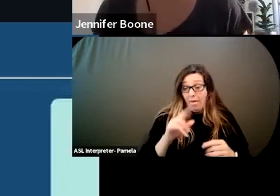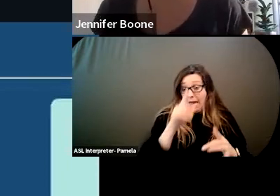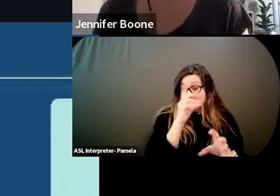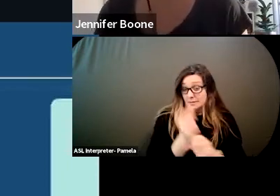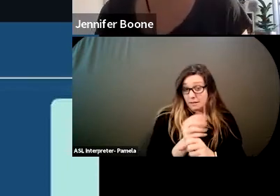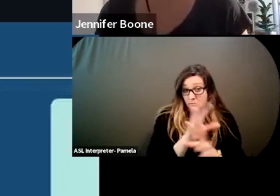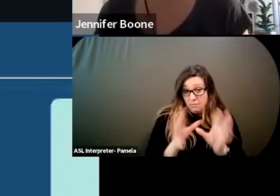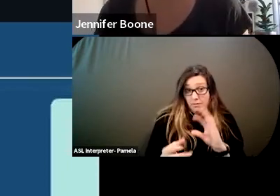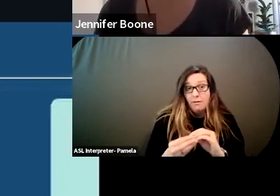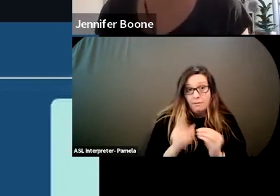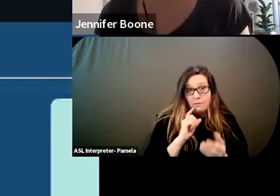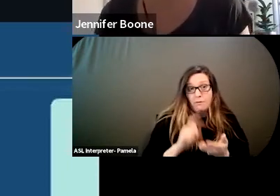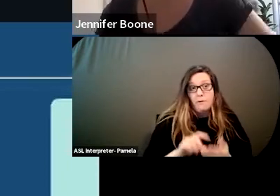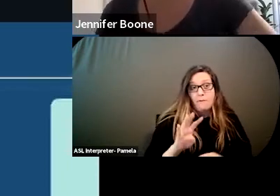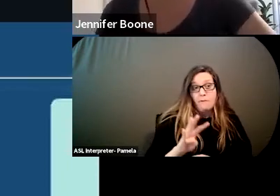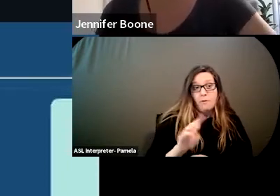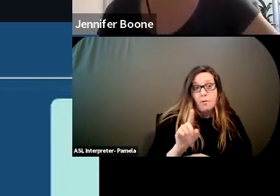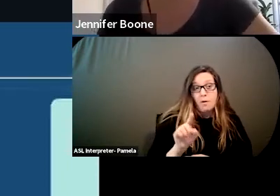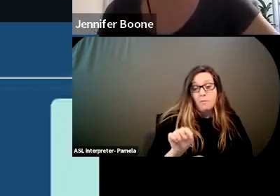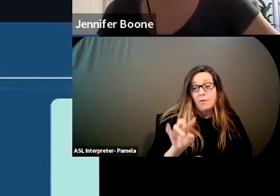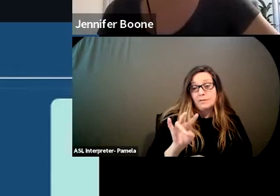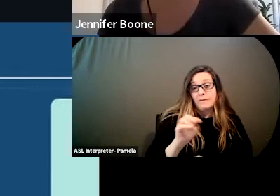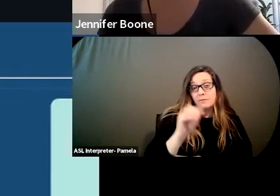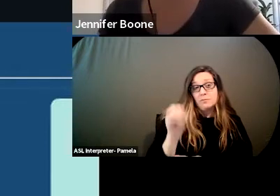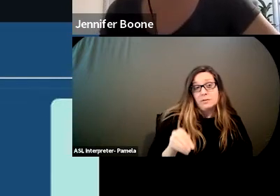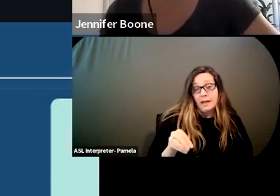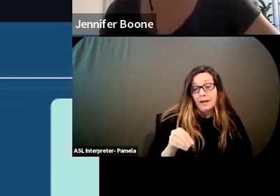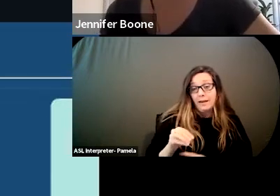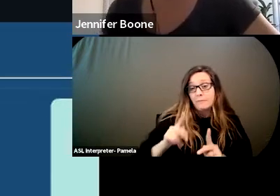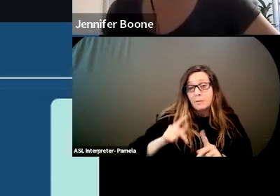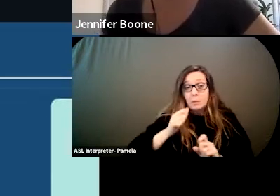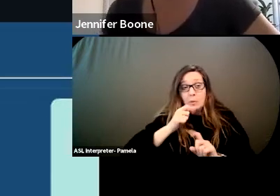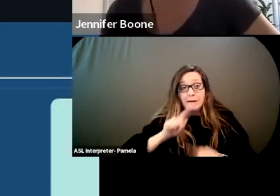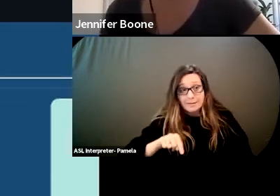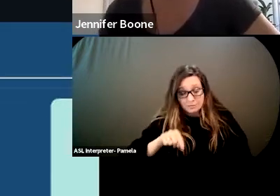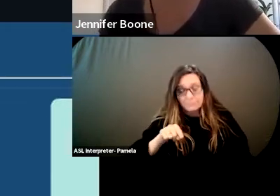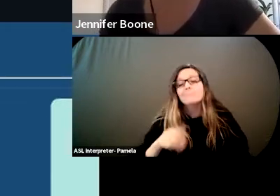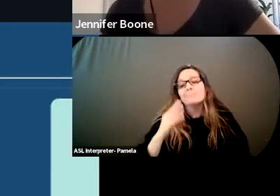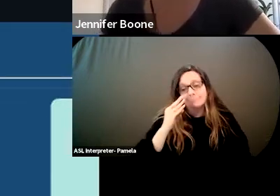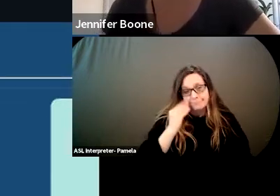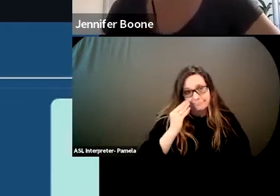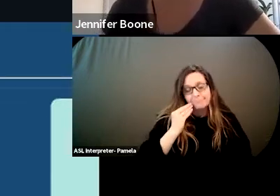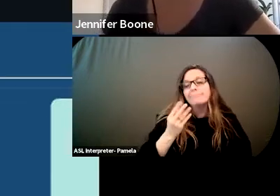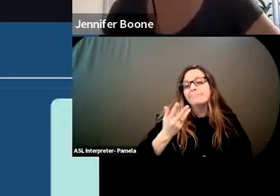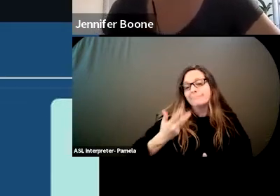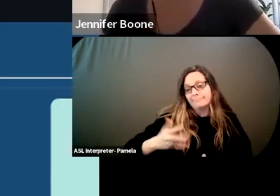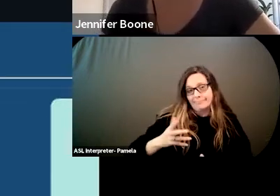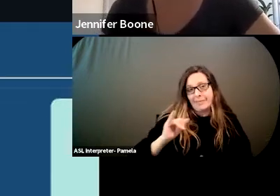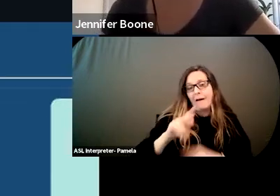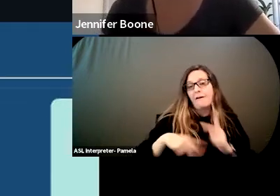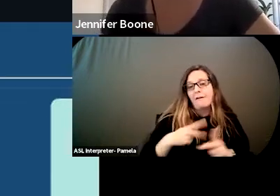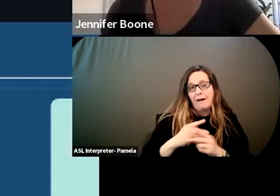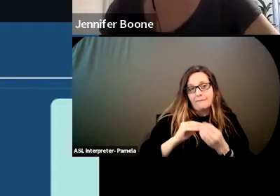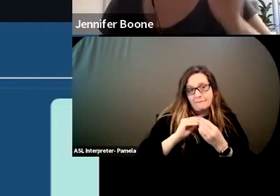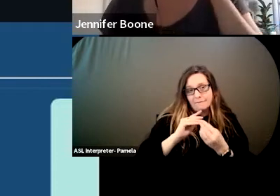overall 41.47% of respondents reported experiencing some form of intimate partner violence. The most common reported form was